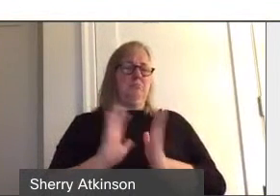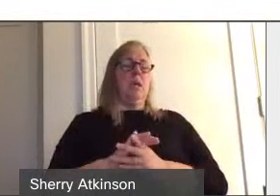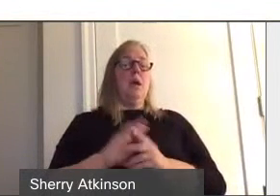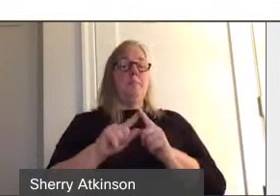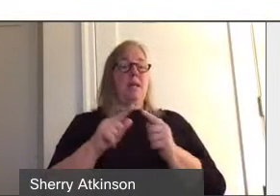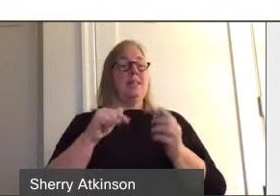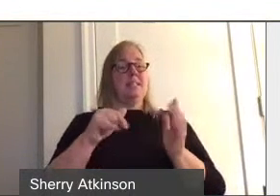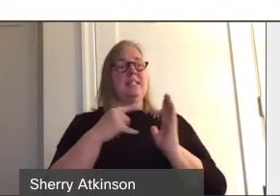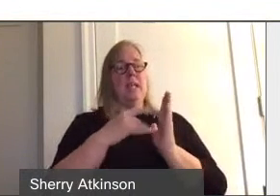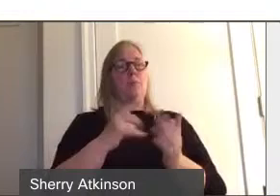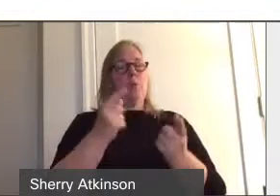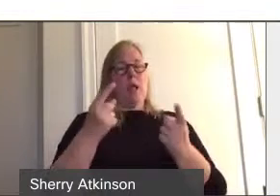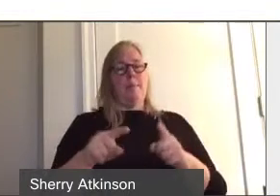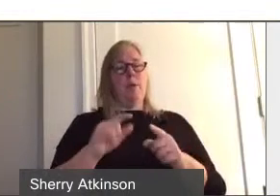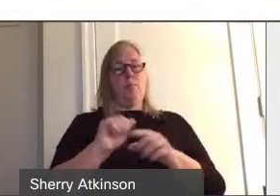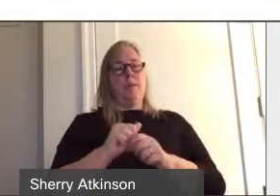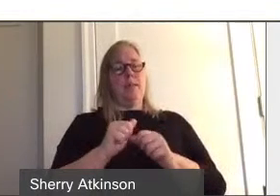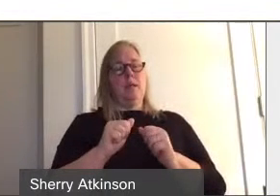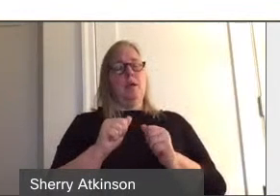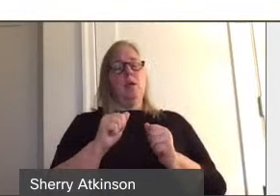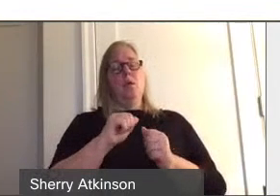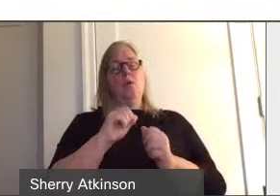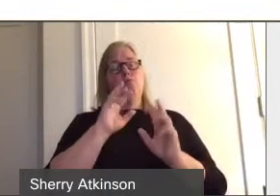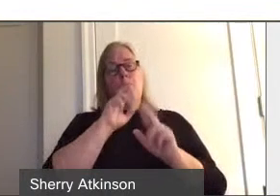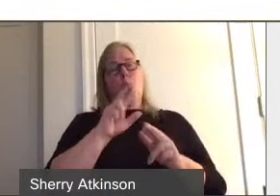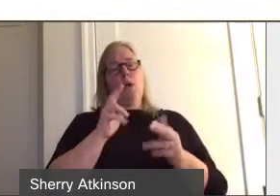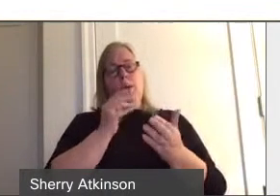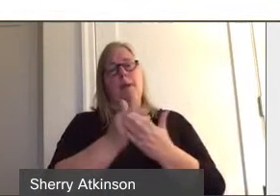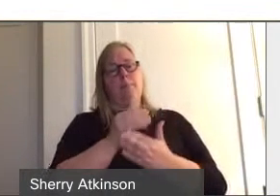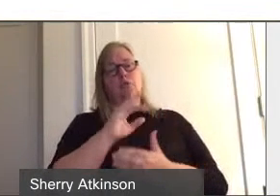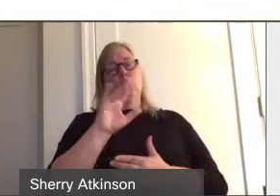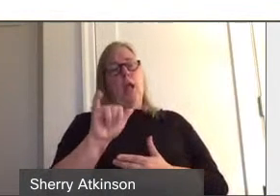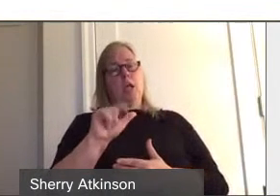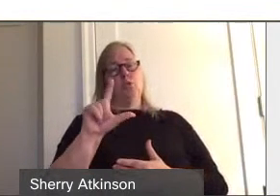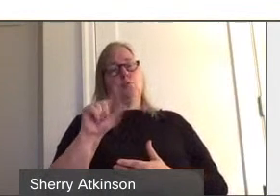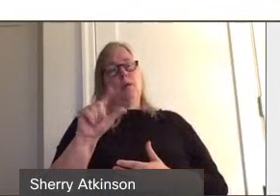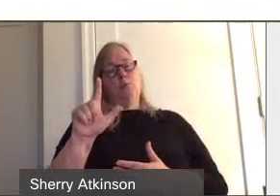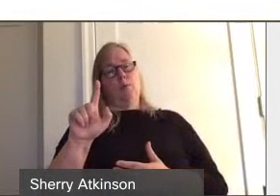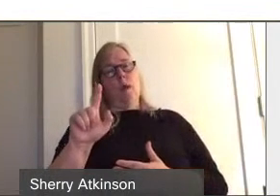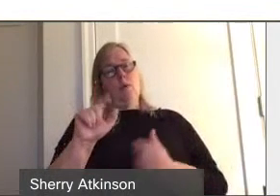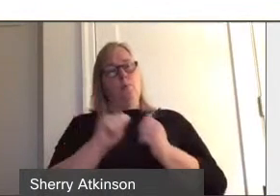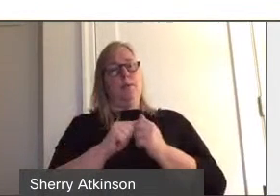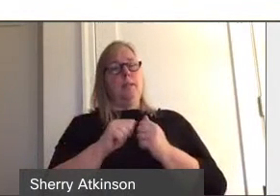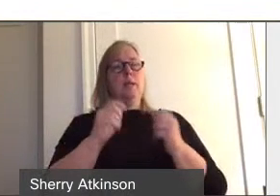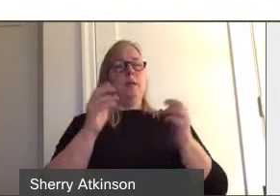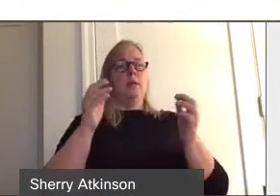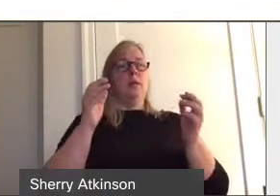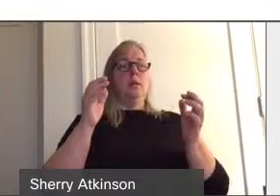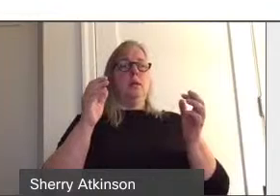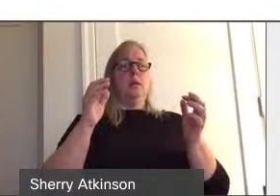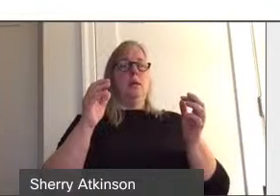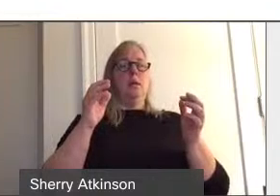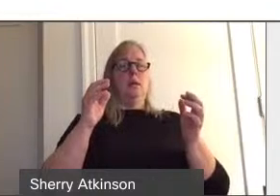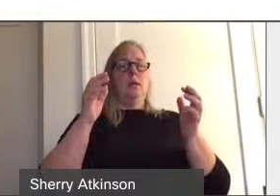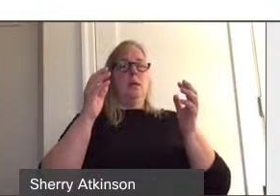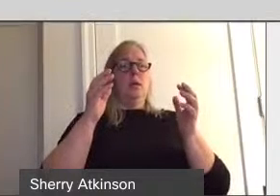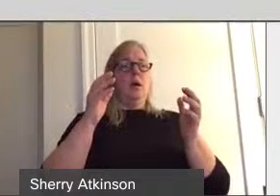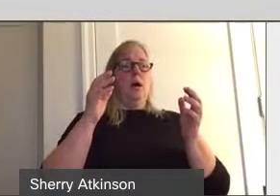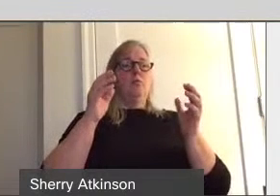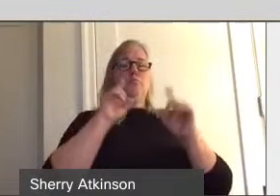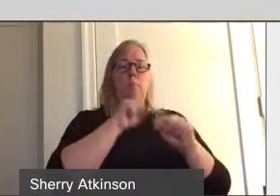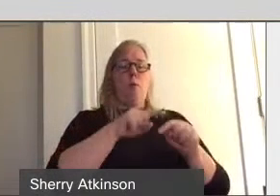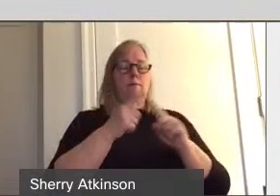with a report coming out in July of 21 for consideration by county elected and state elected officials.